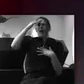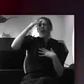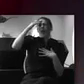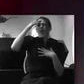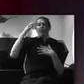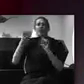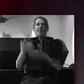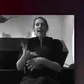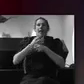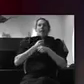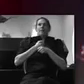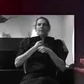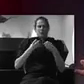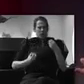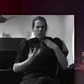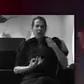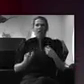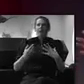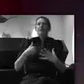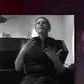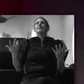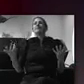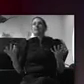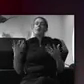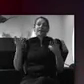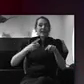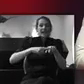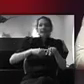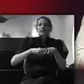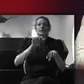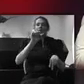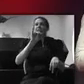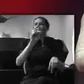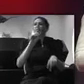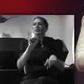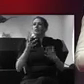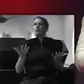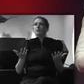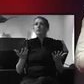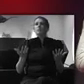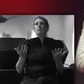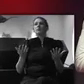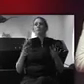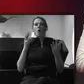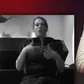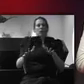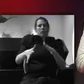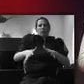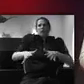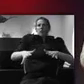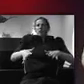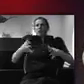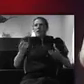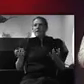for AIDS, epilepsy, Parkinson's, and many, many more. The good news is, we don't have to